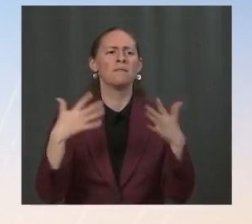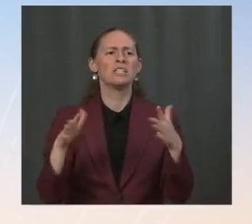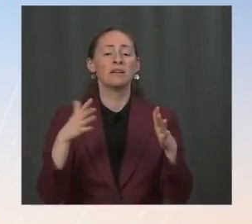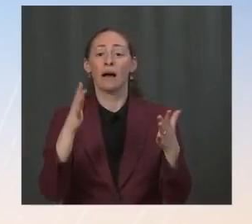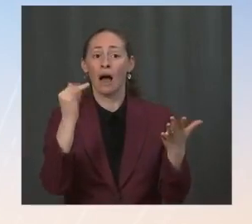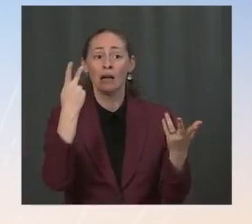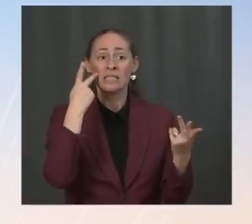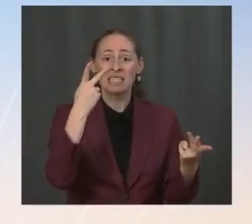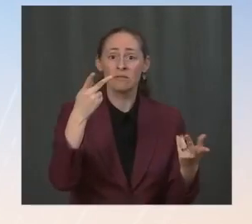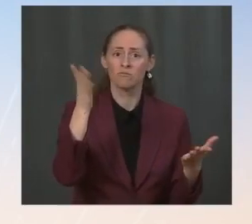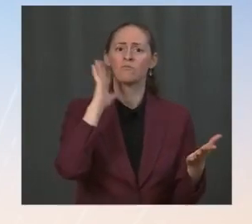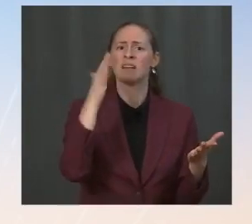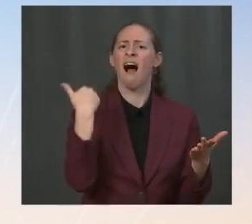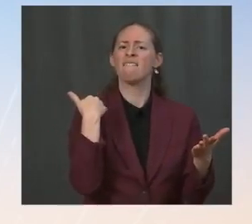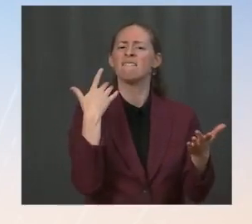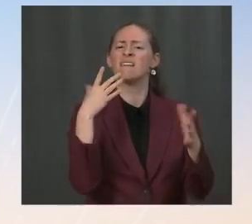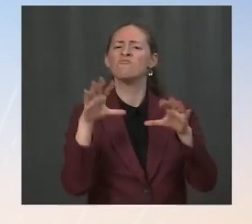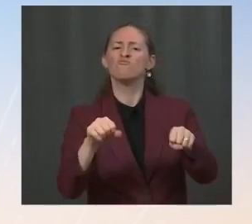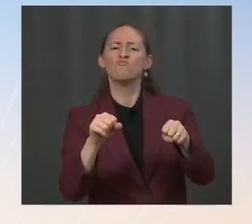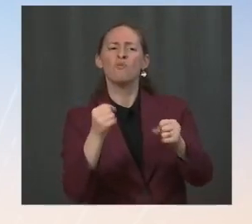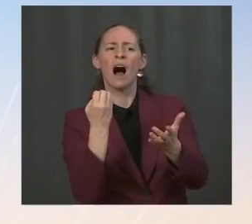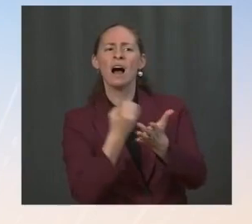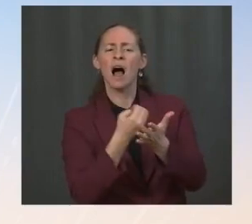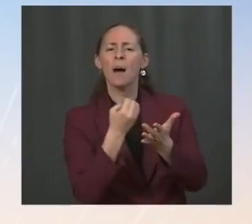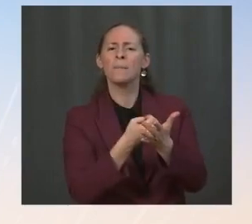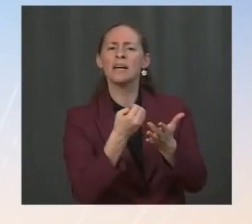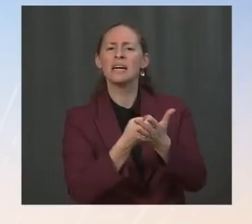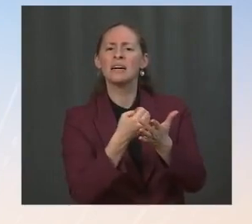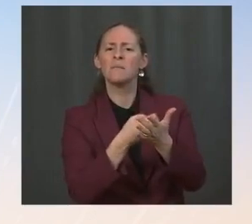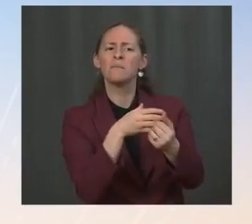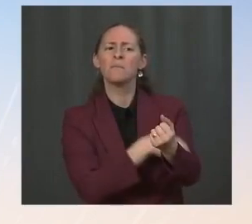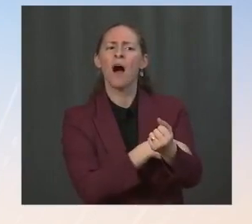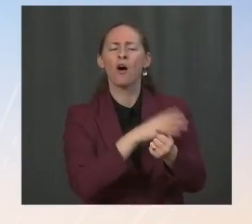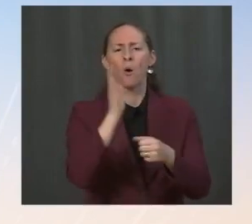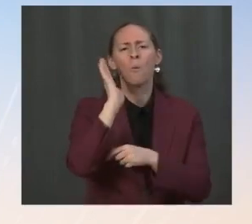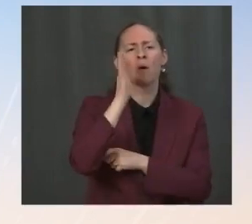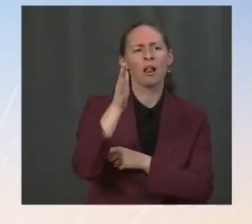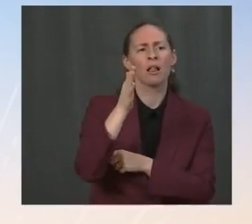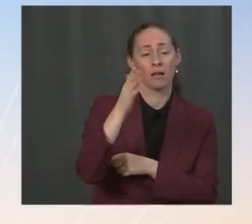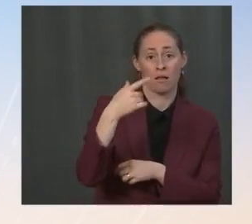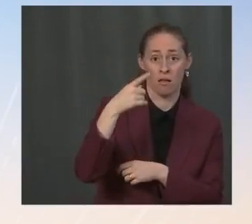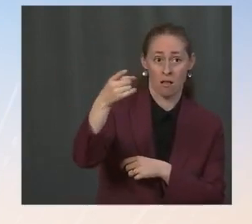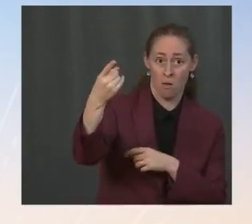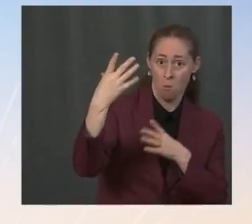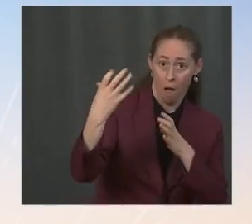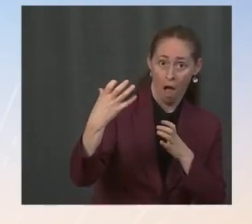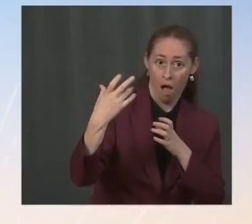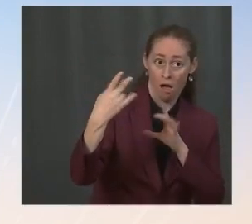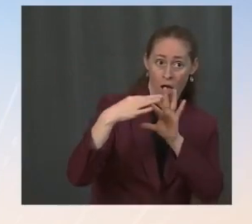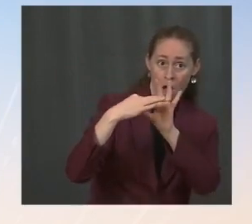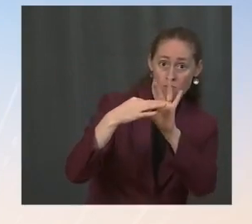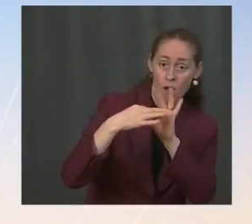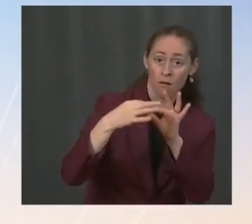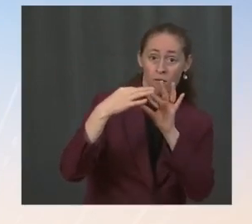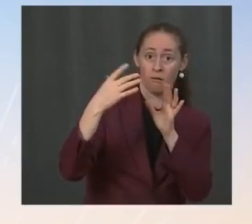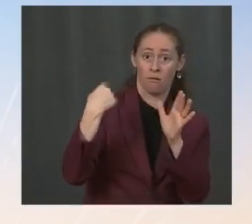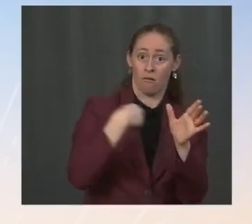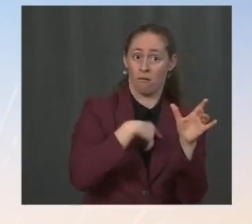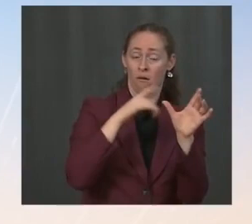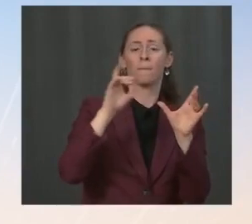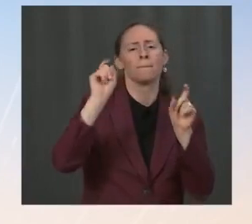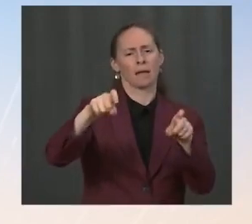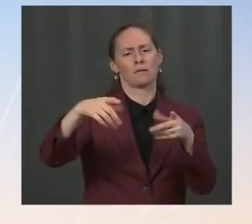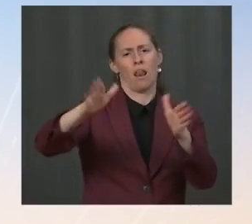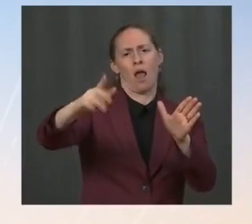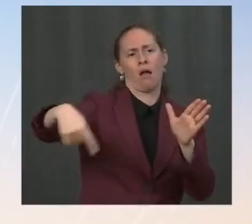It includes leverage that we will make clear to the Taliban as it relates to coordination, continue to get American citizens and our partners out. Go ahead. Jen, there have been reports